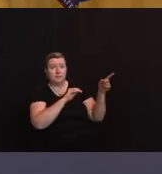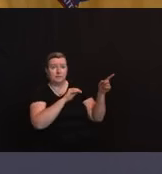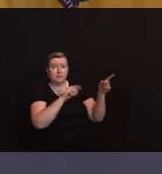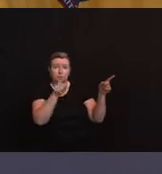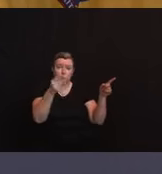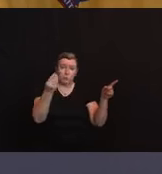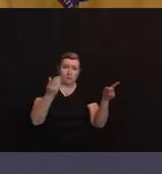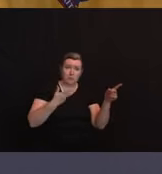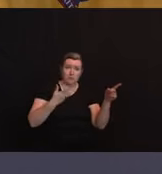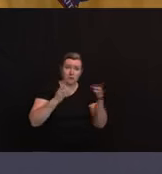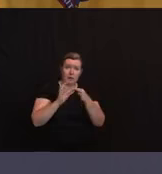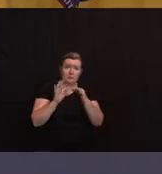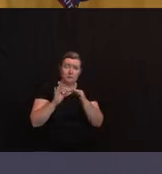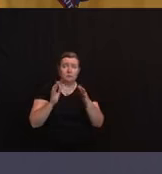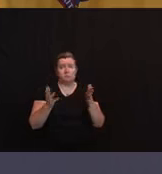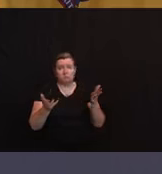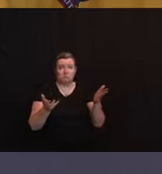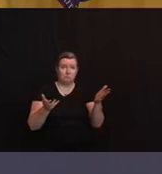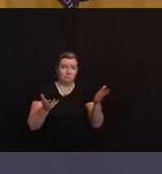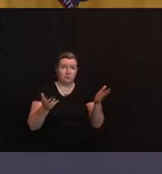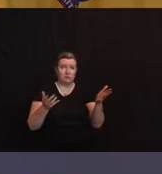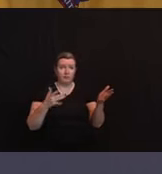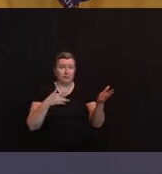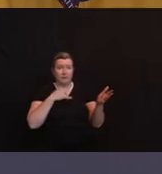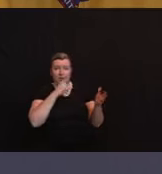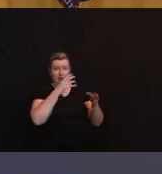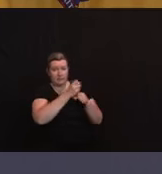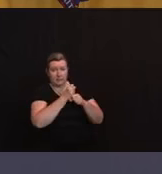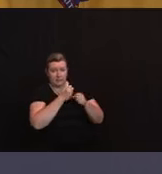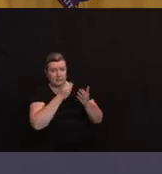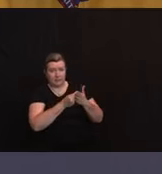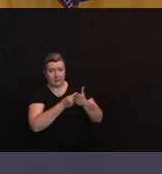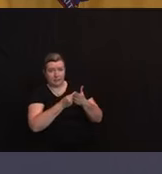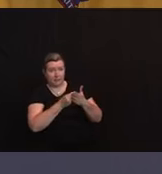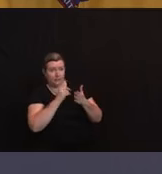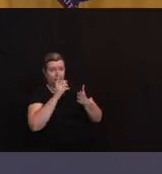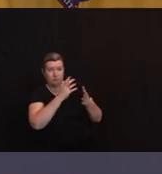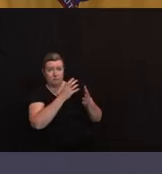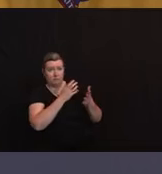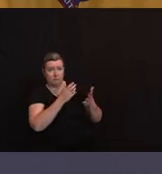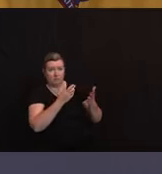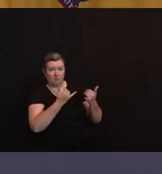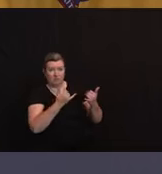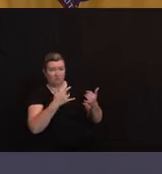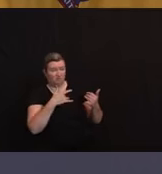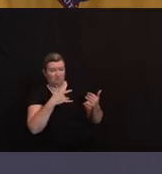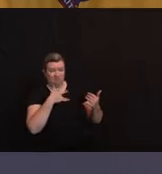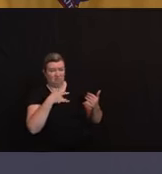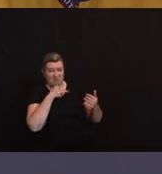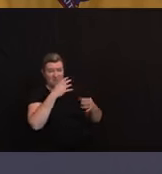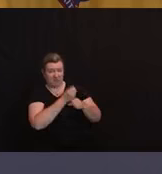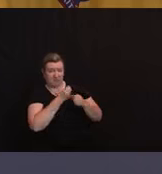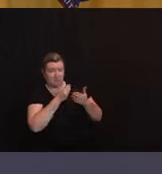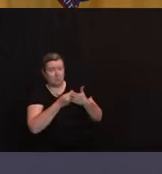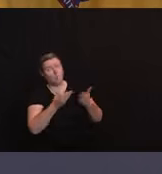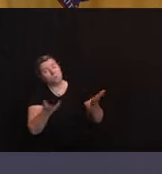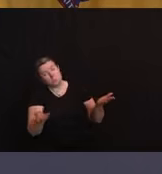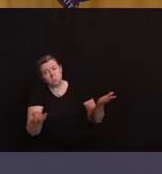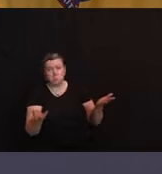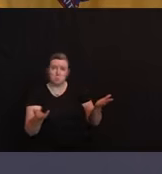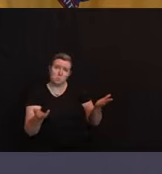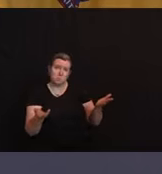about it doesn't look good. We're not getting the money we thought we were going to get in this particular plan. Yeah. Does that make sense? Yeah, it does. I'm not sure I can.